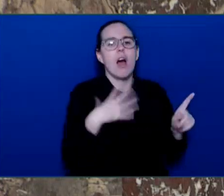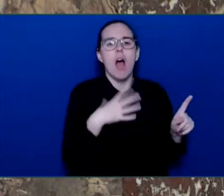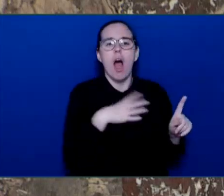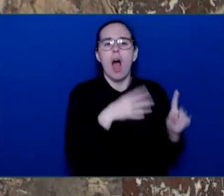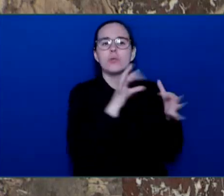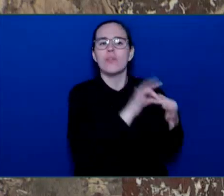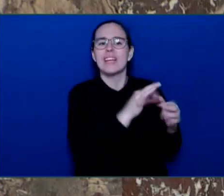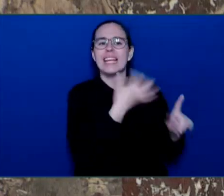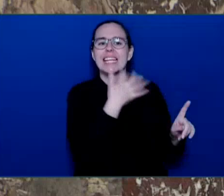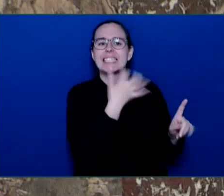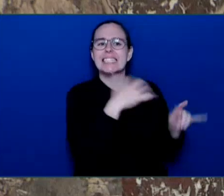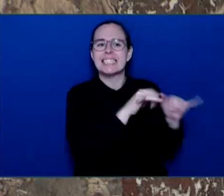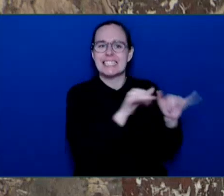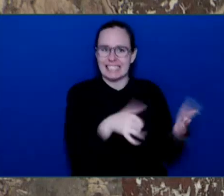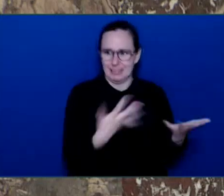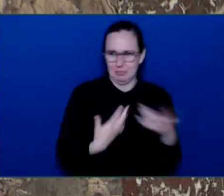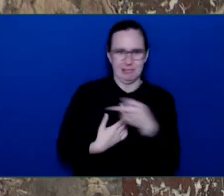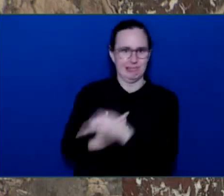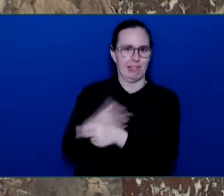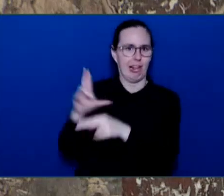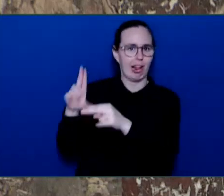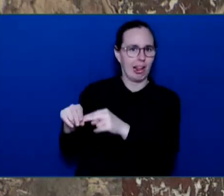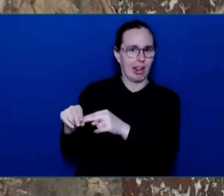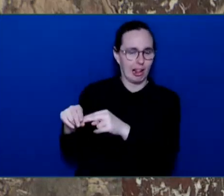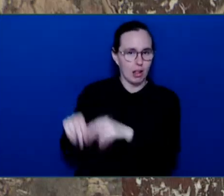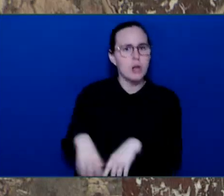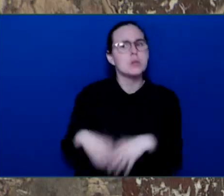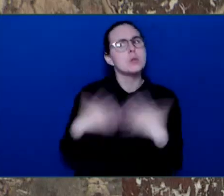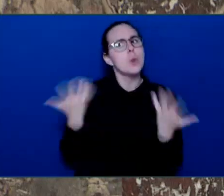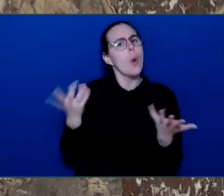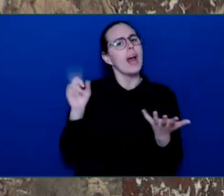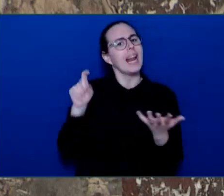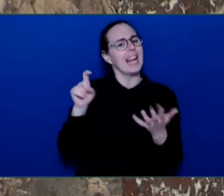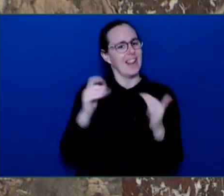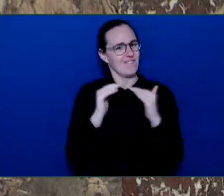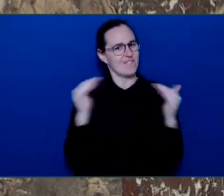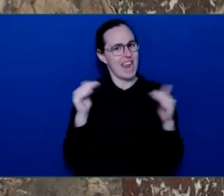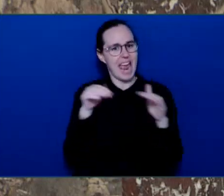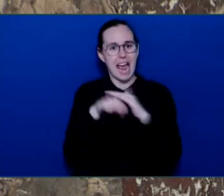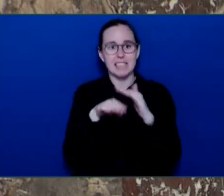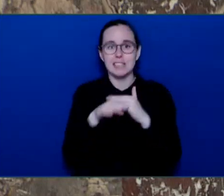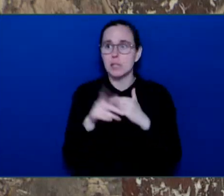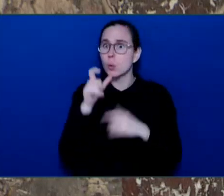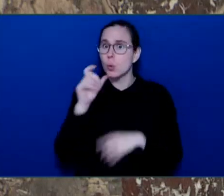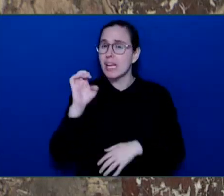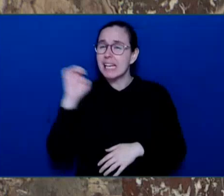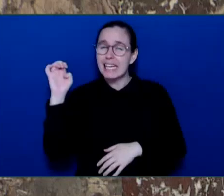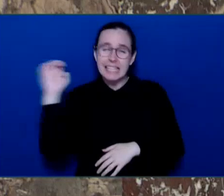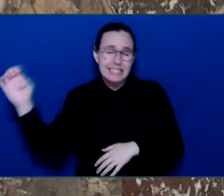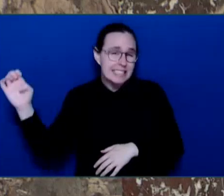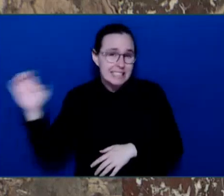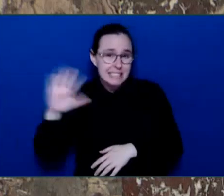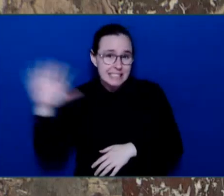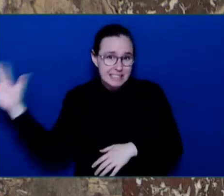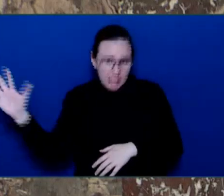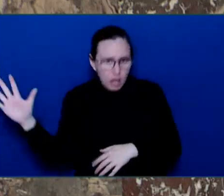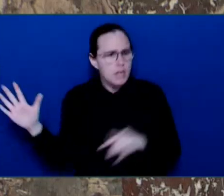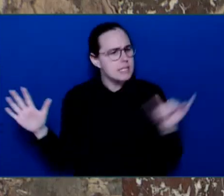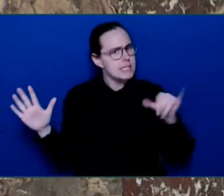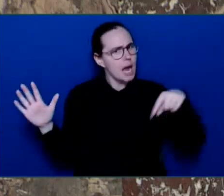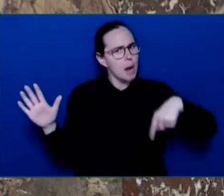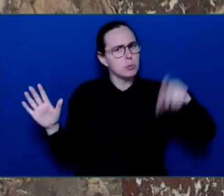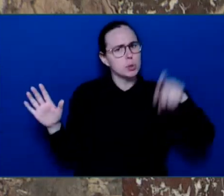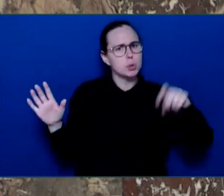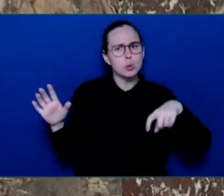do, they would be able to switch. And that's where our government's going. We're reducing emissions and costs at the same time for